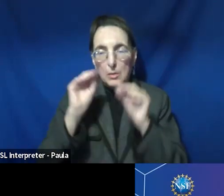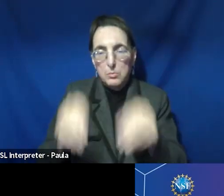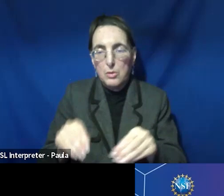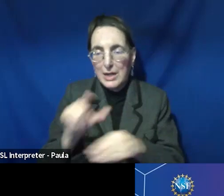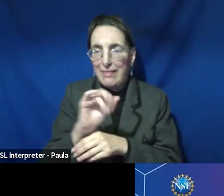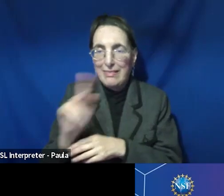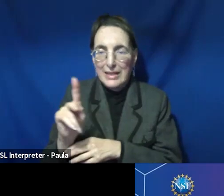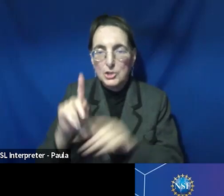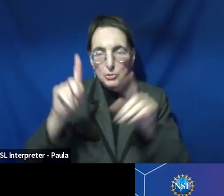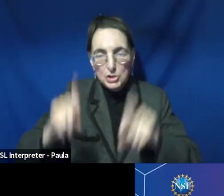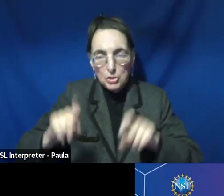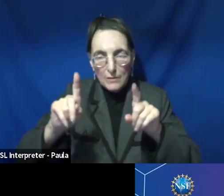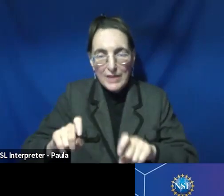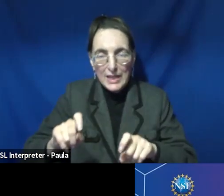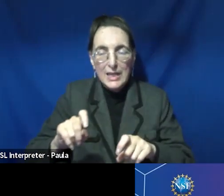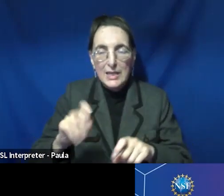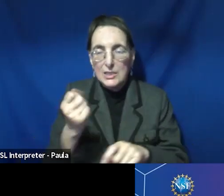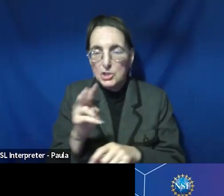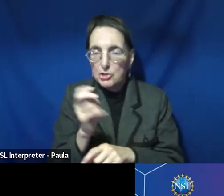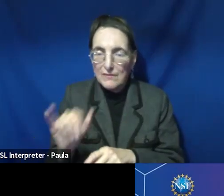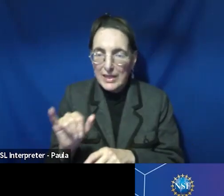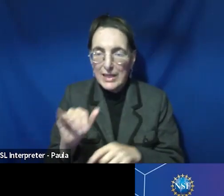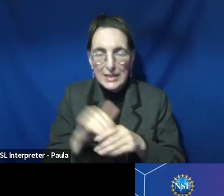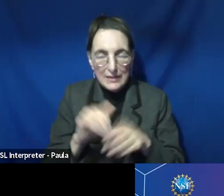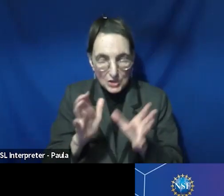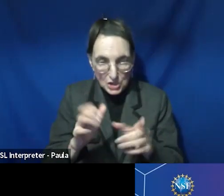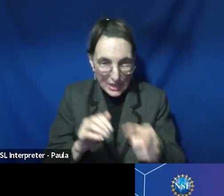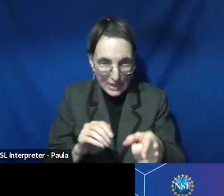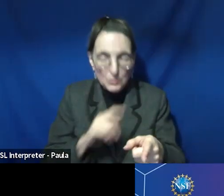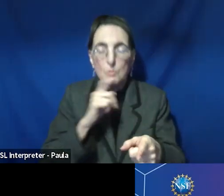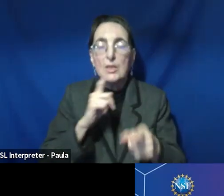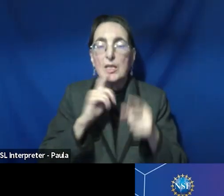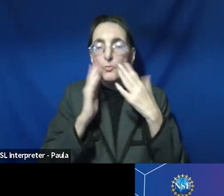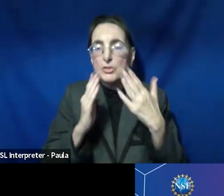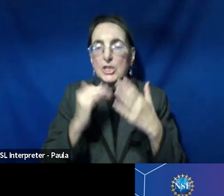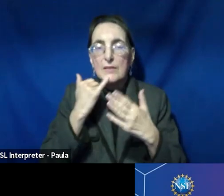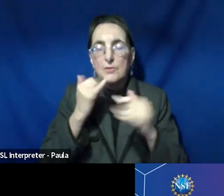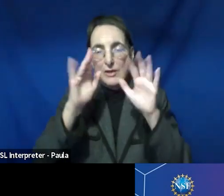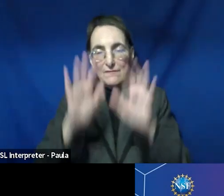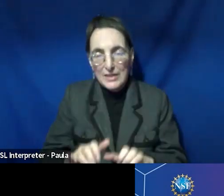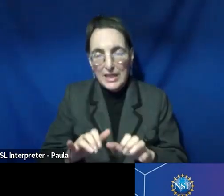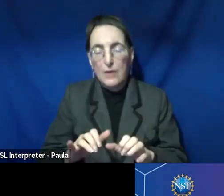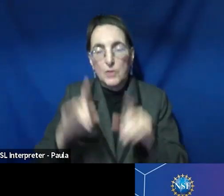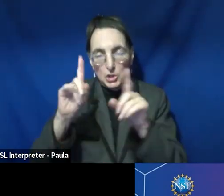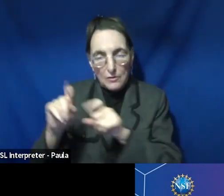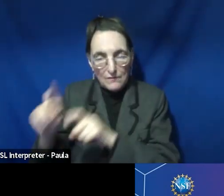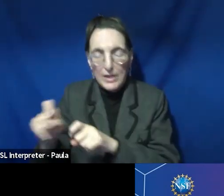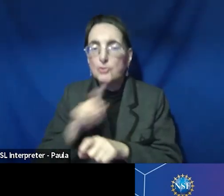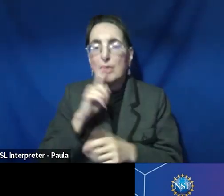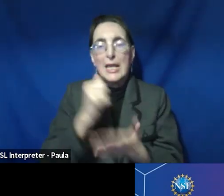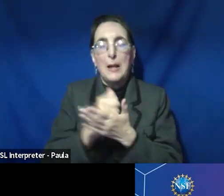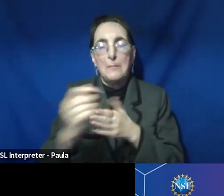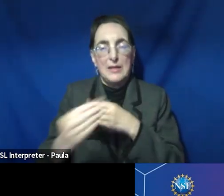in the chat, and we'd really appreciate it if you could fill out that survey. It'll help us shape future conference